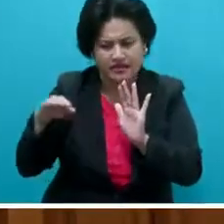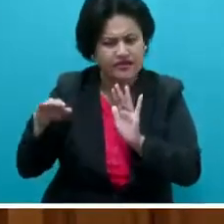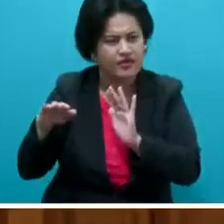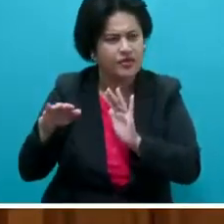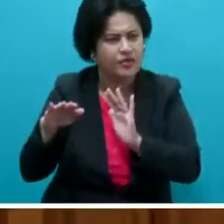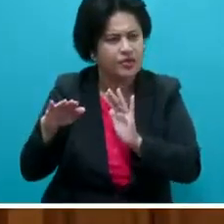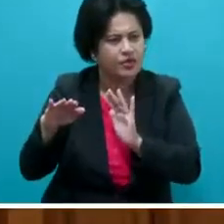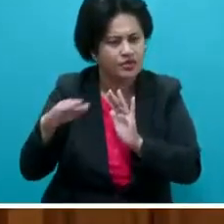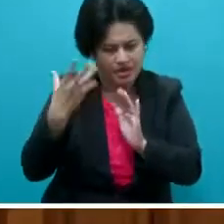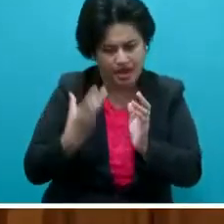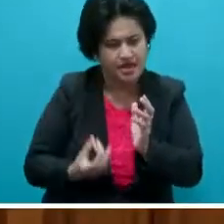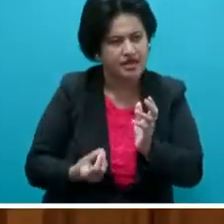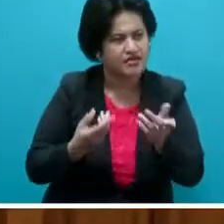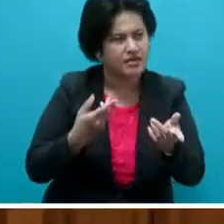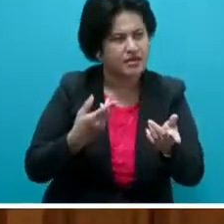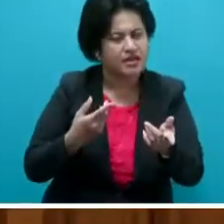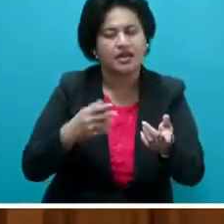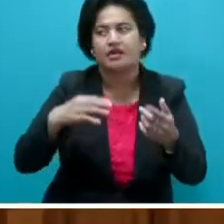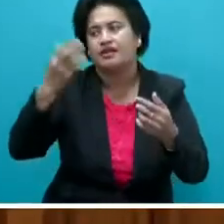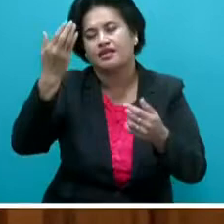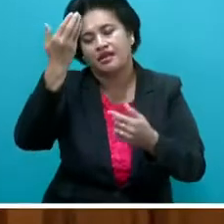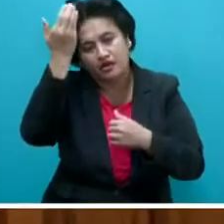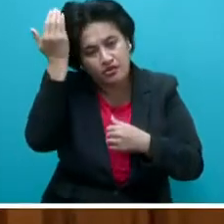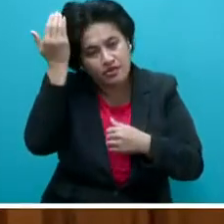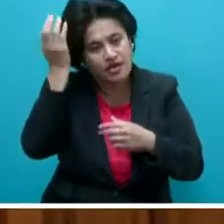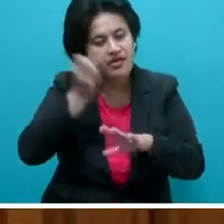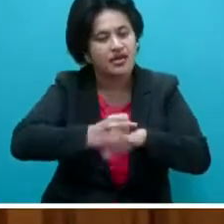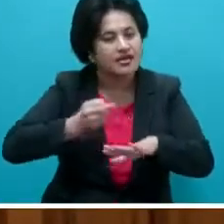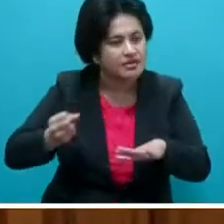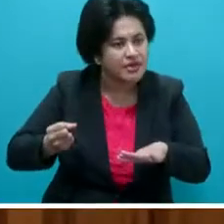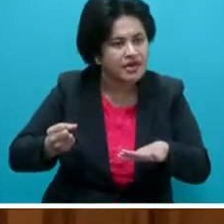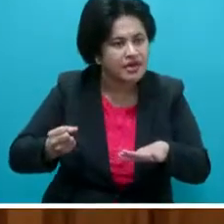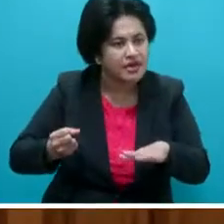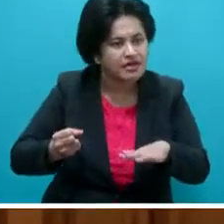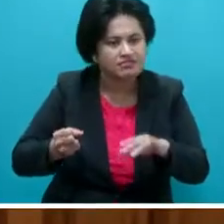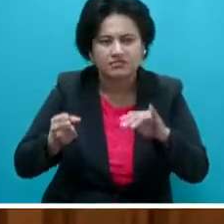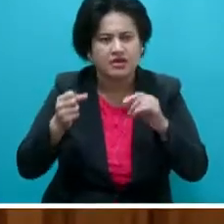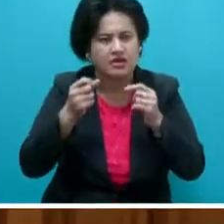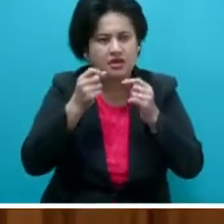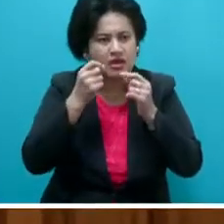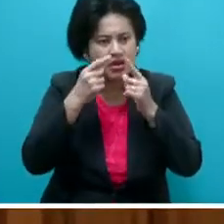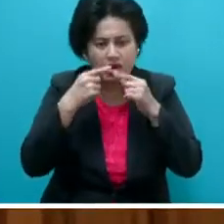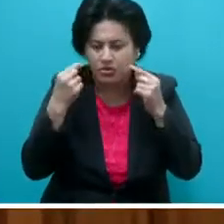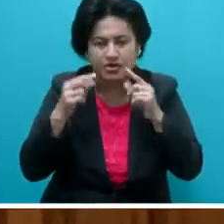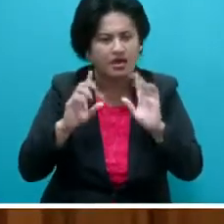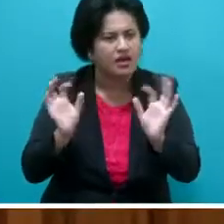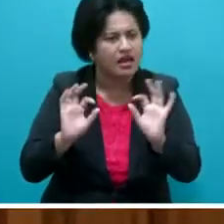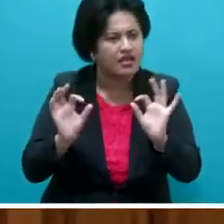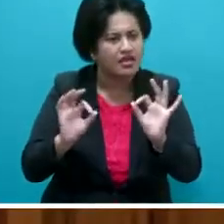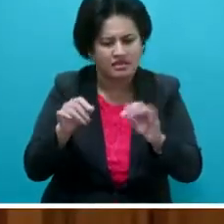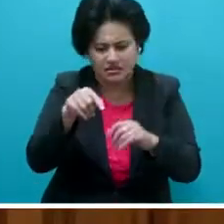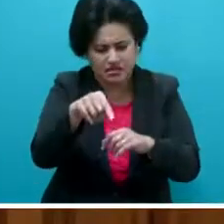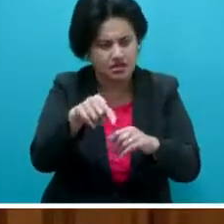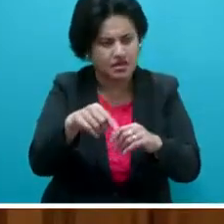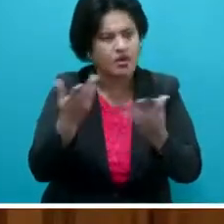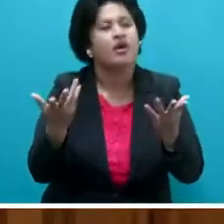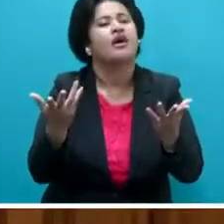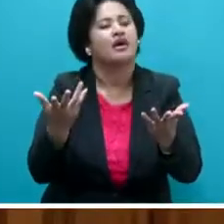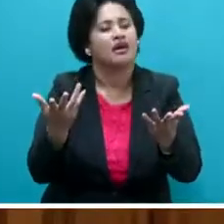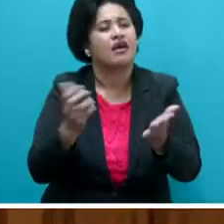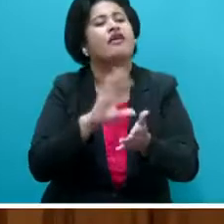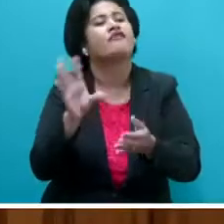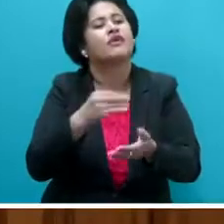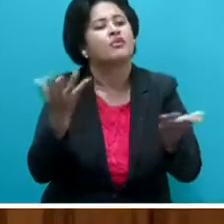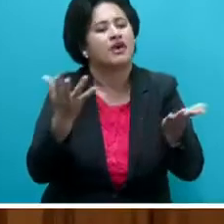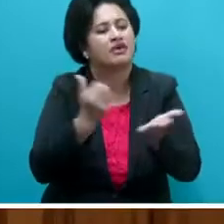during the alliance, during the SVT. There's no negative growth. It's here. This is from the Bureau of Stats. So where are you getting your figures from?